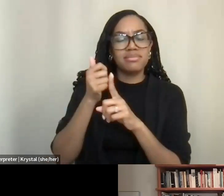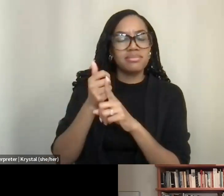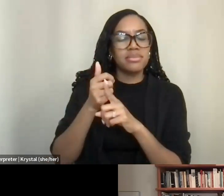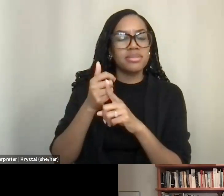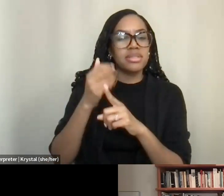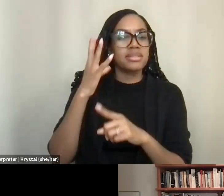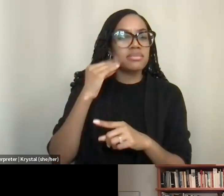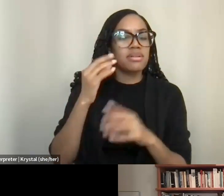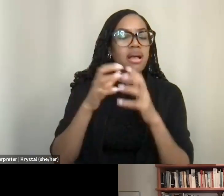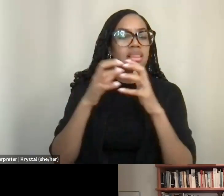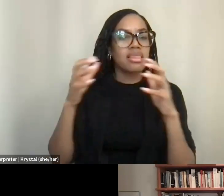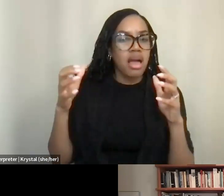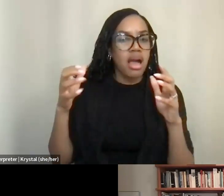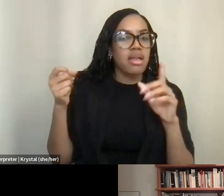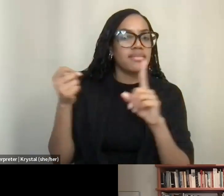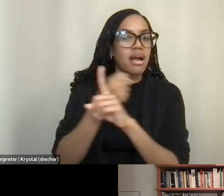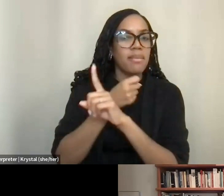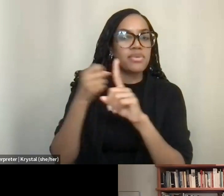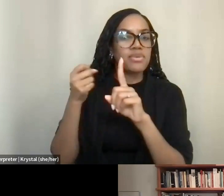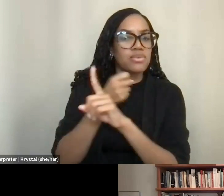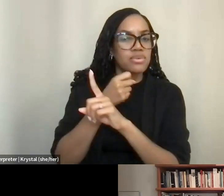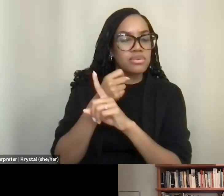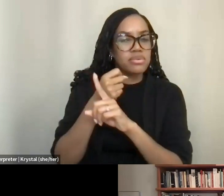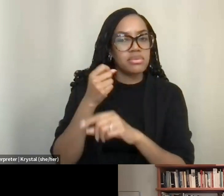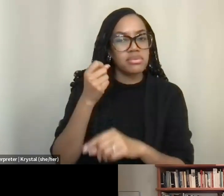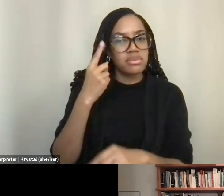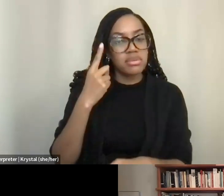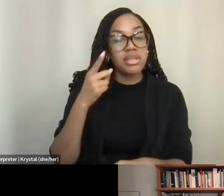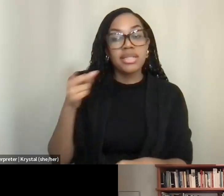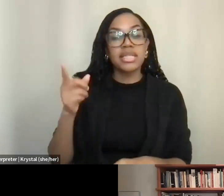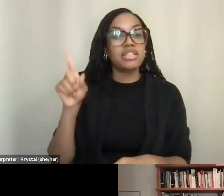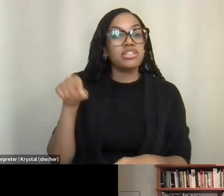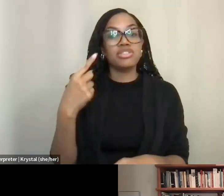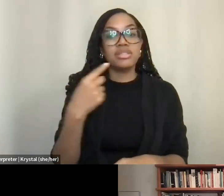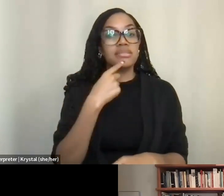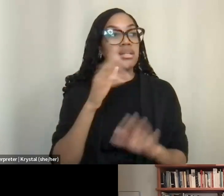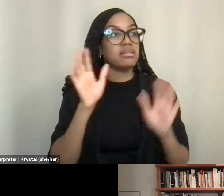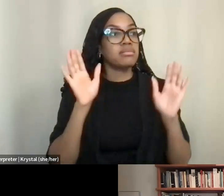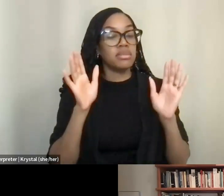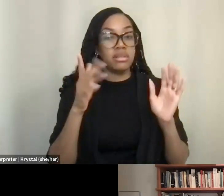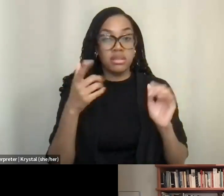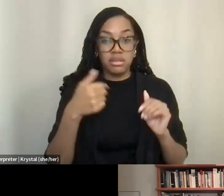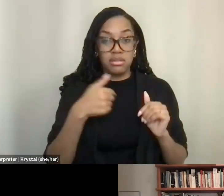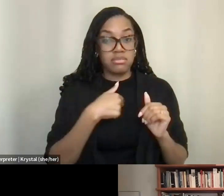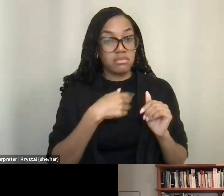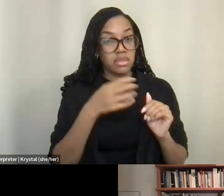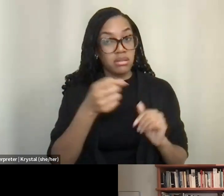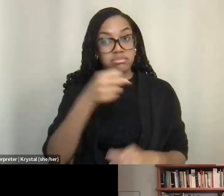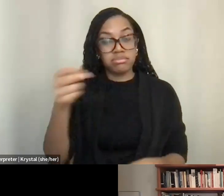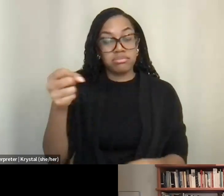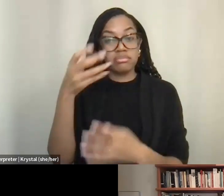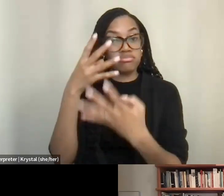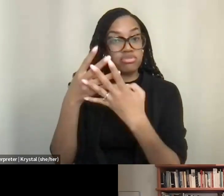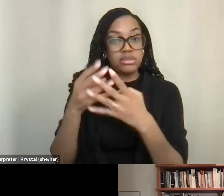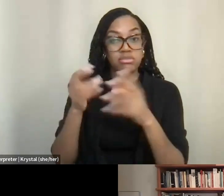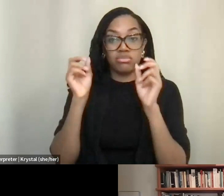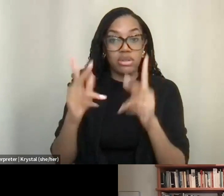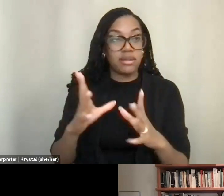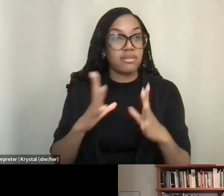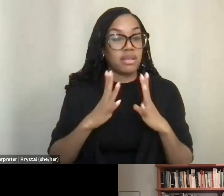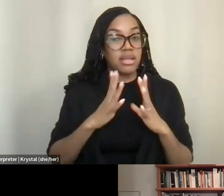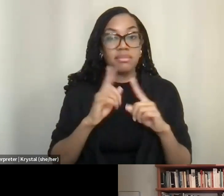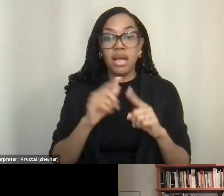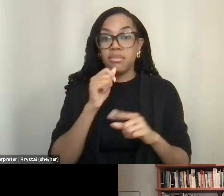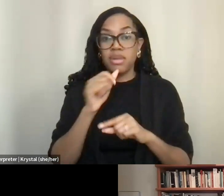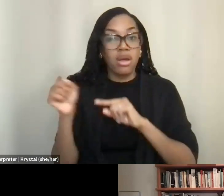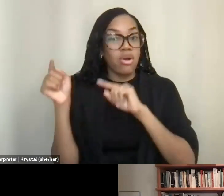a principled stand and he said, "You got it. You want to send me to prison? Okay, that's better than me